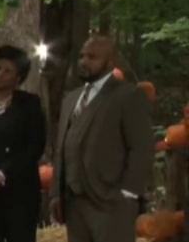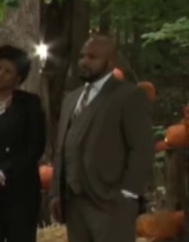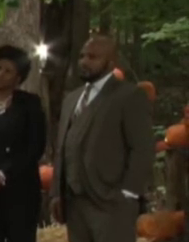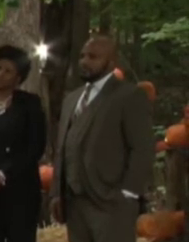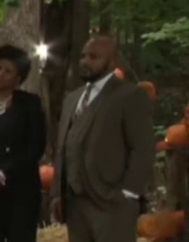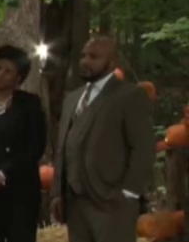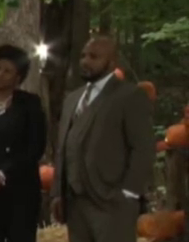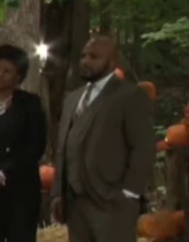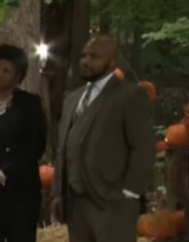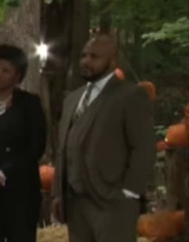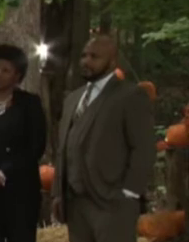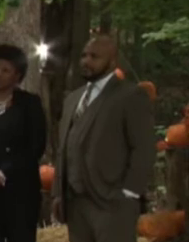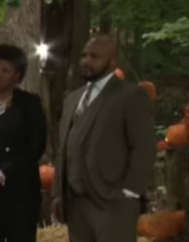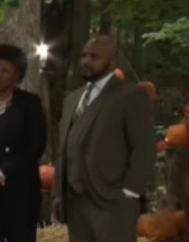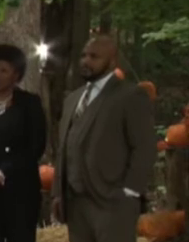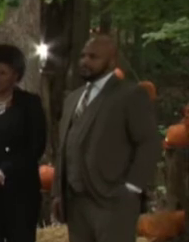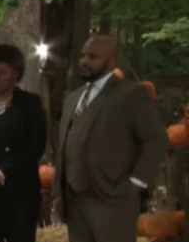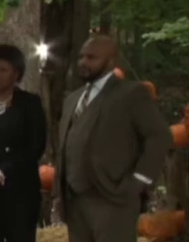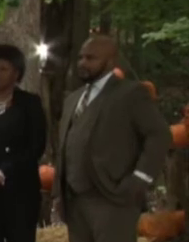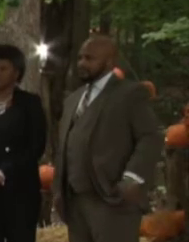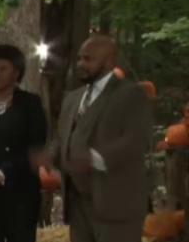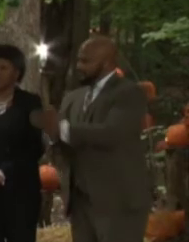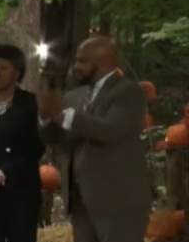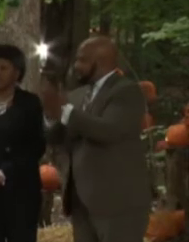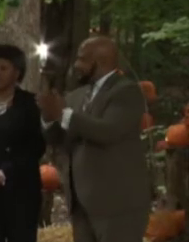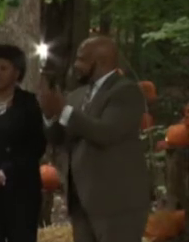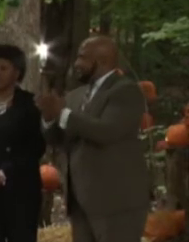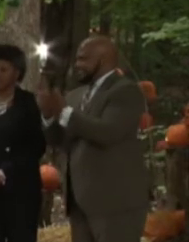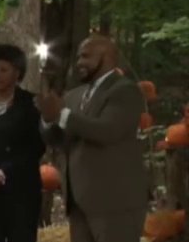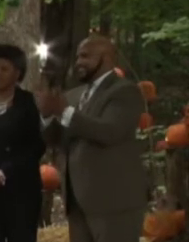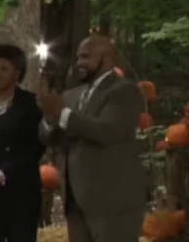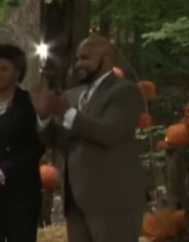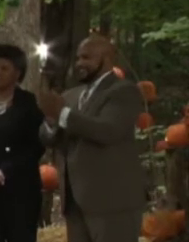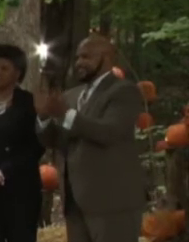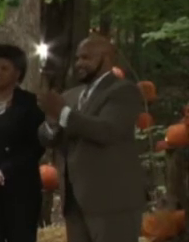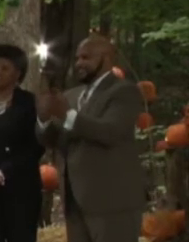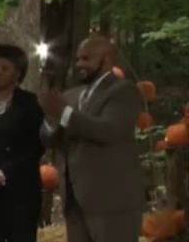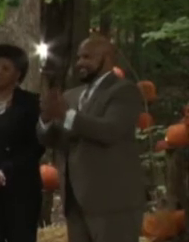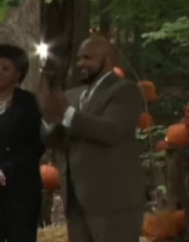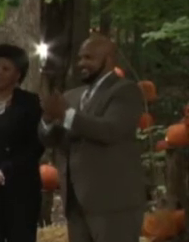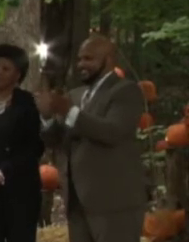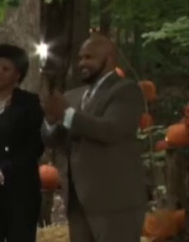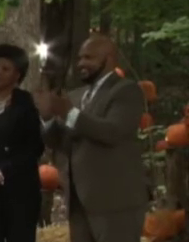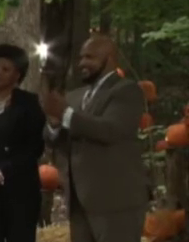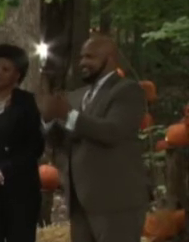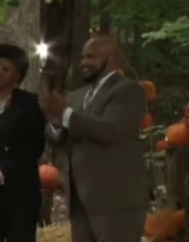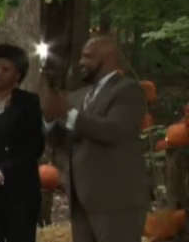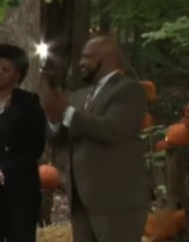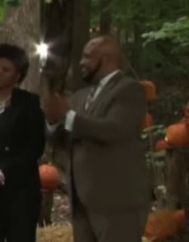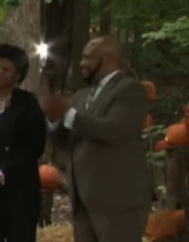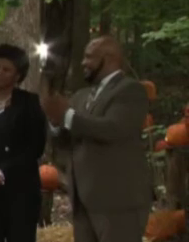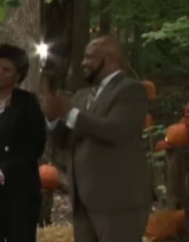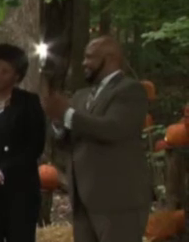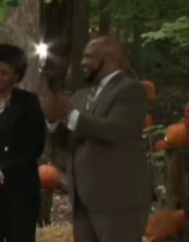So, Yvette, I want to thank you for everything that you've done. You've been great. You will be